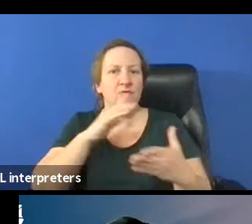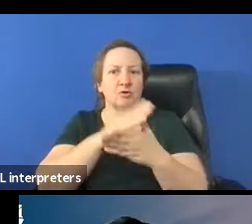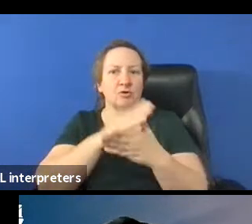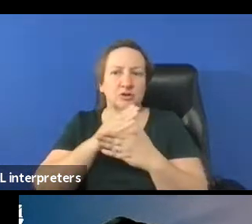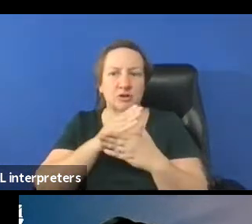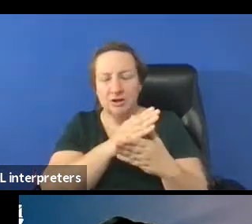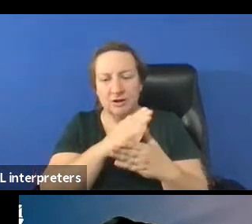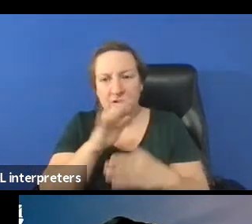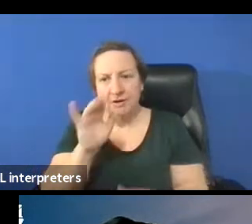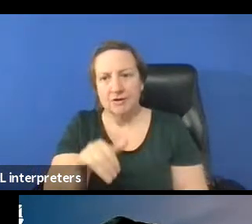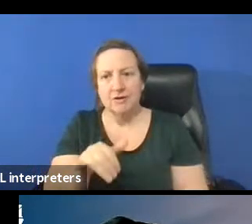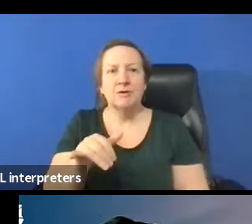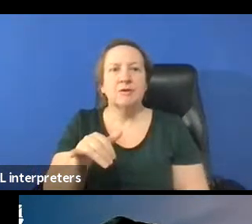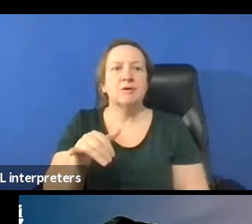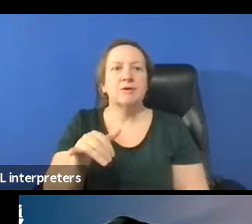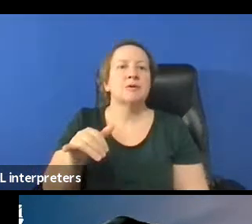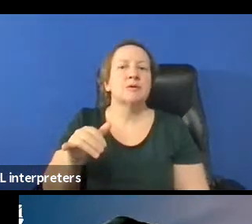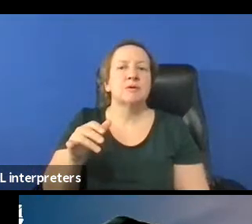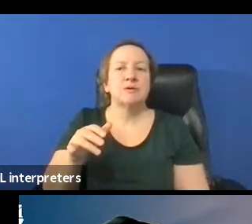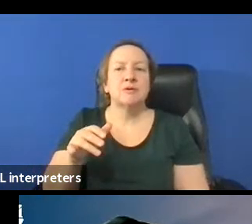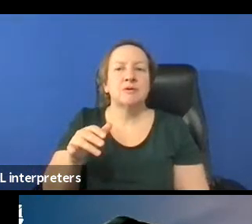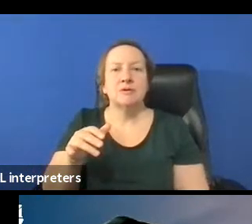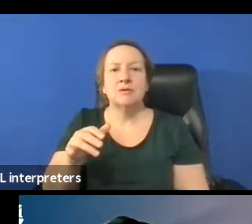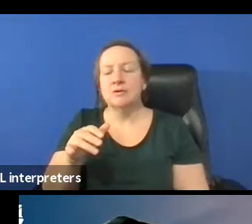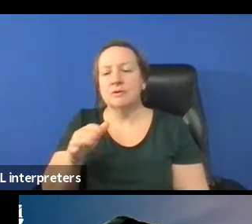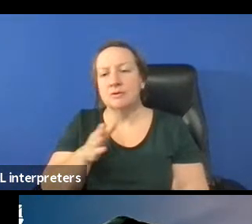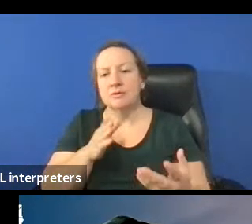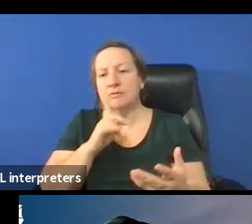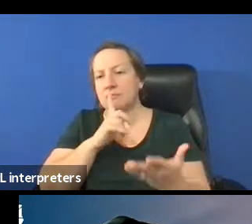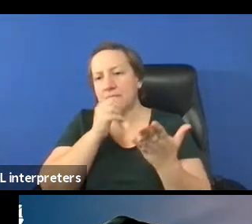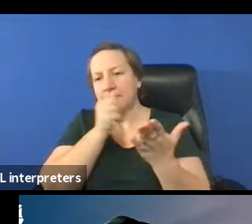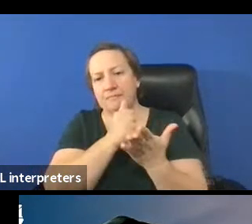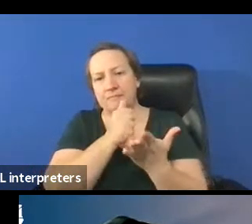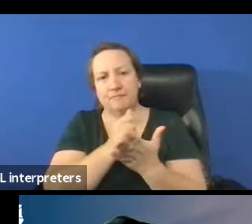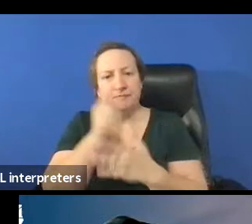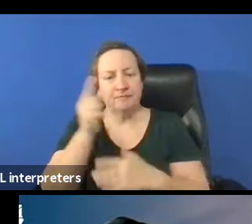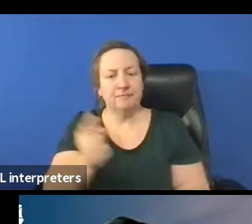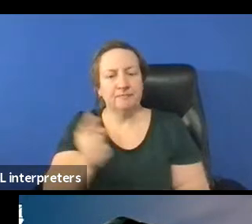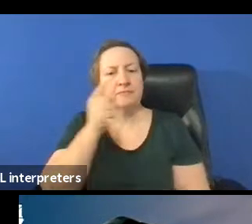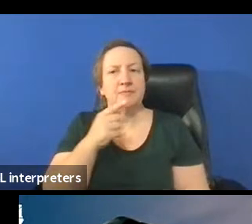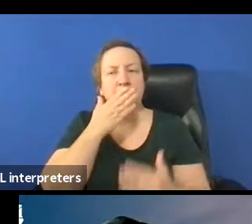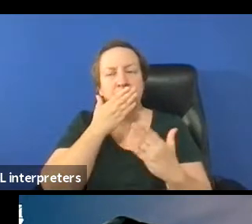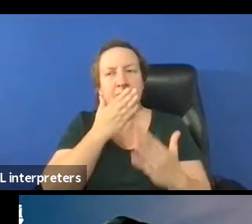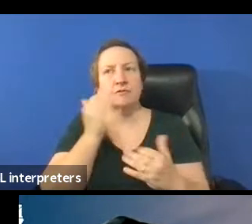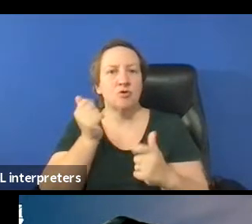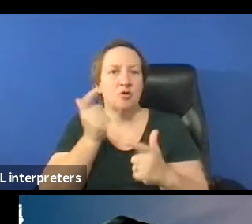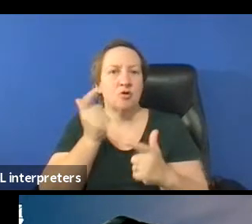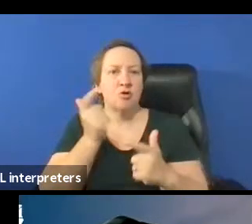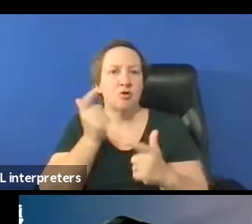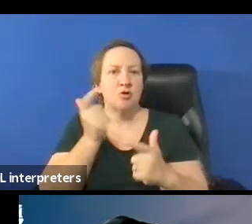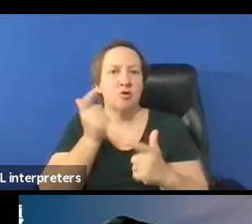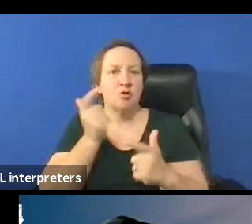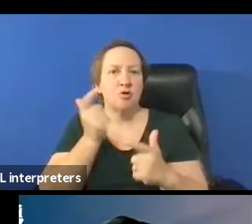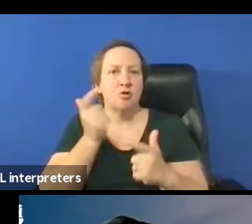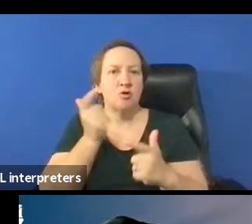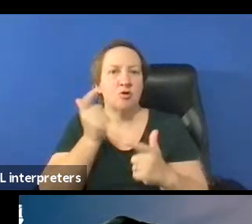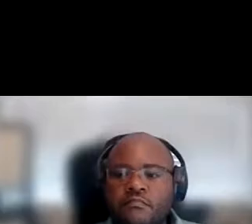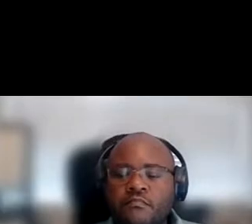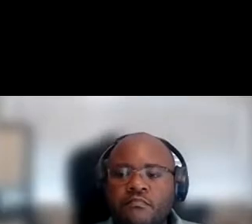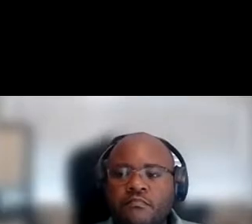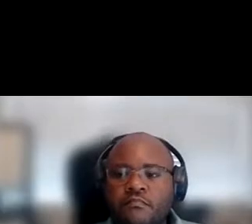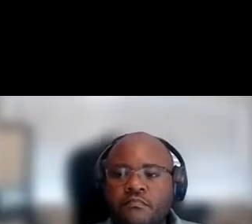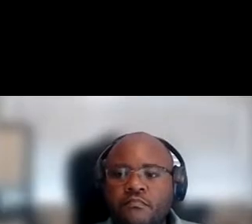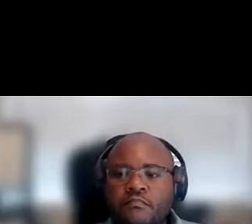information. Thorough and super helpful as always. I appreciate all the work you guys are doing and just look forward